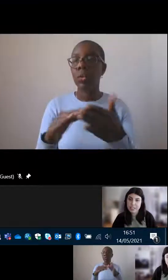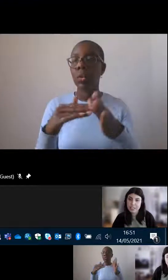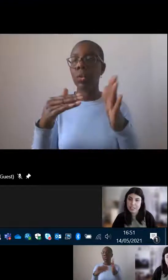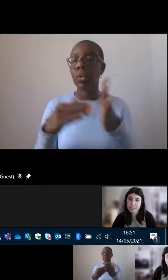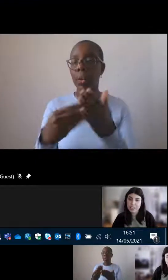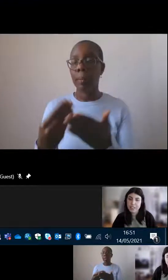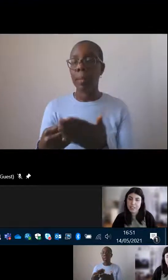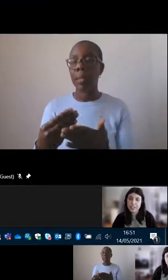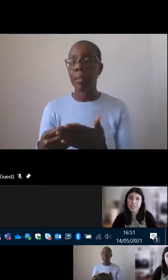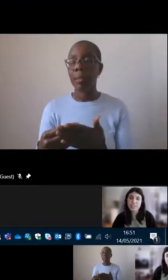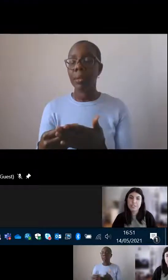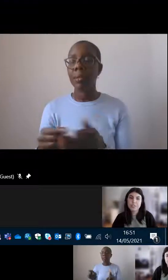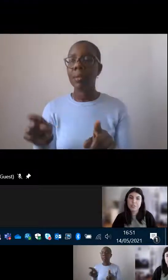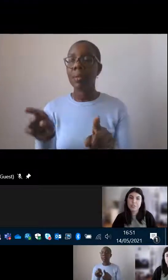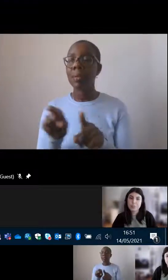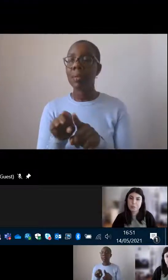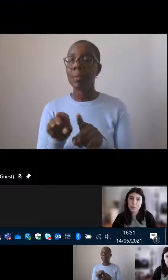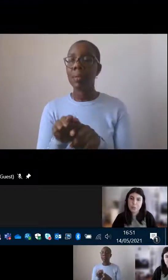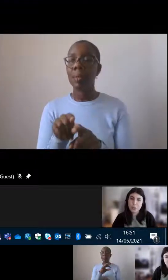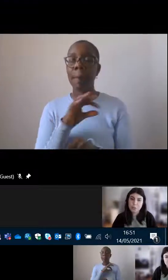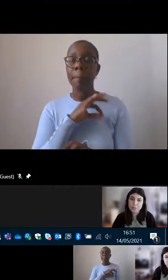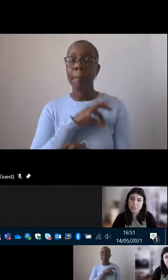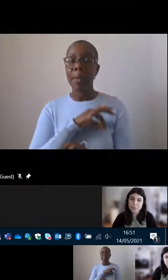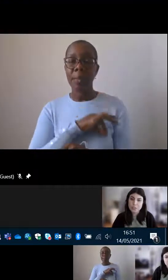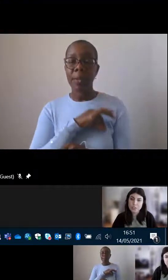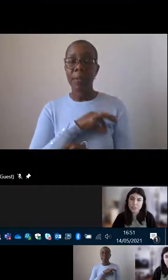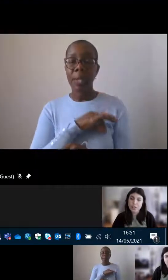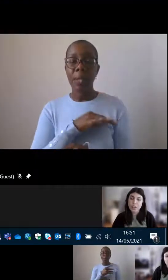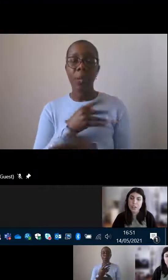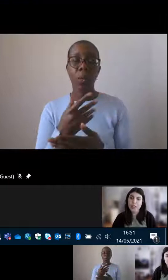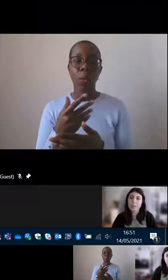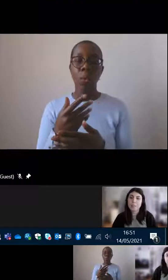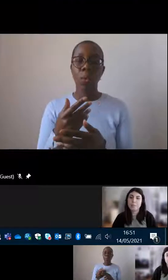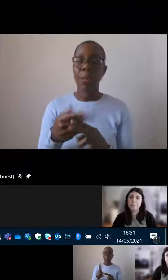income advice, advice on affordable loans,